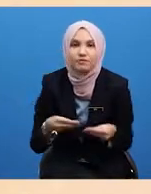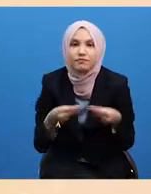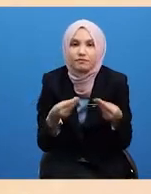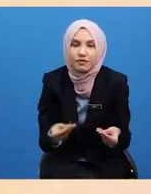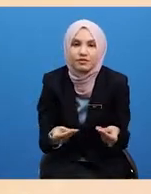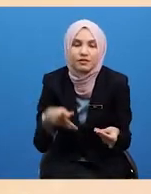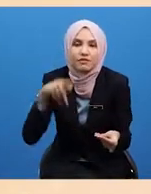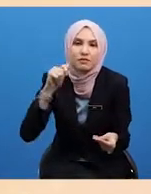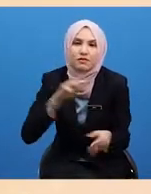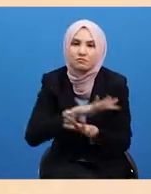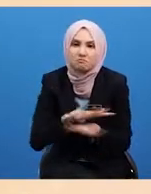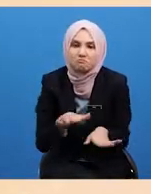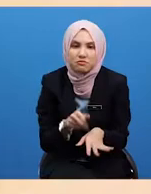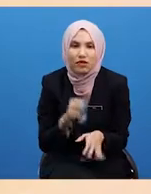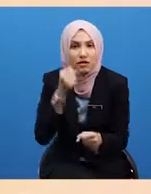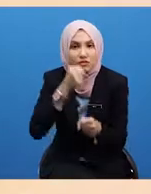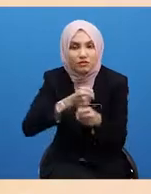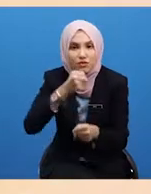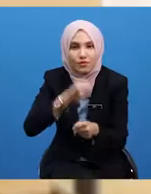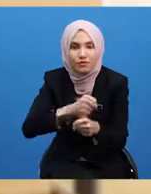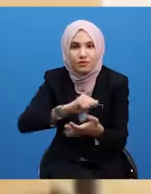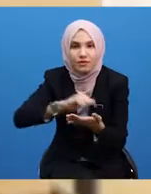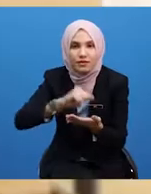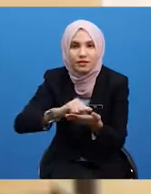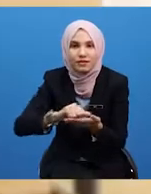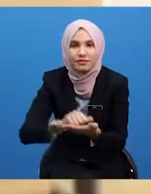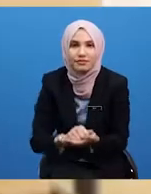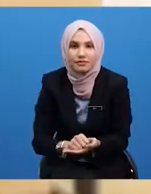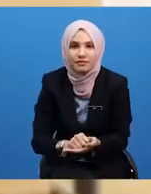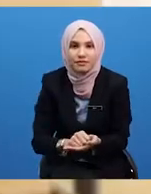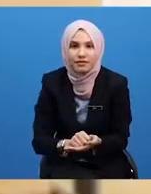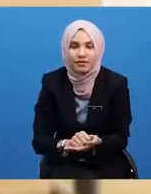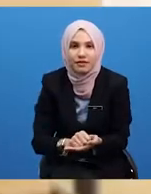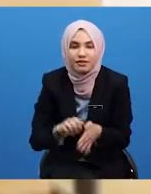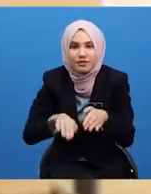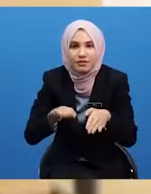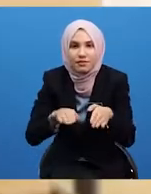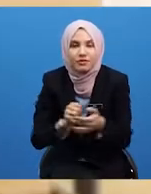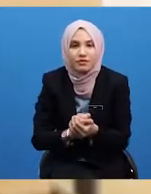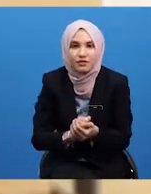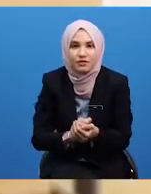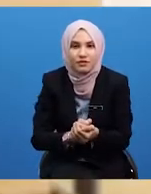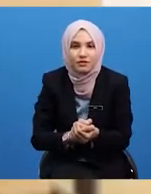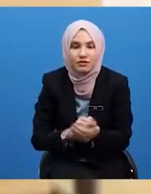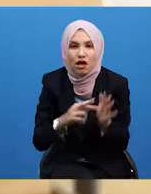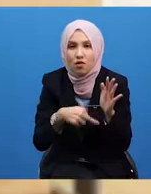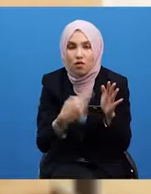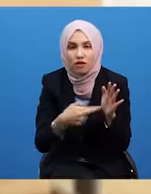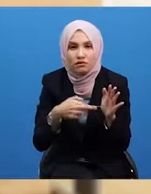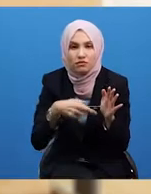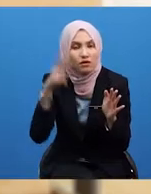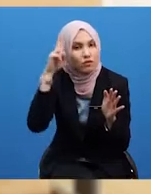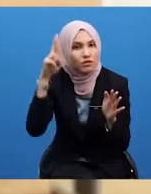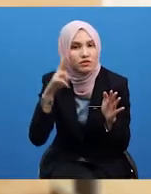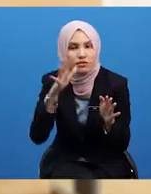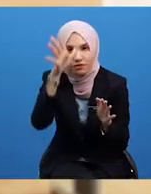Pa is not a supportive father. He has not stepped up to his role as Richard's father, who